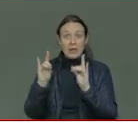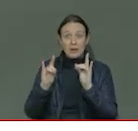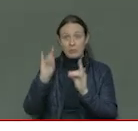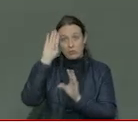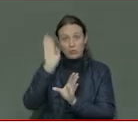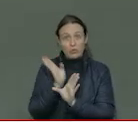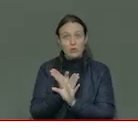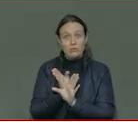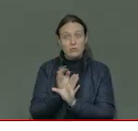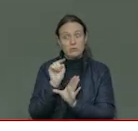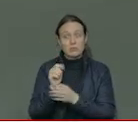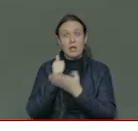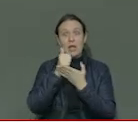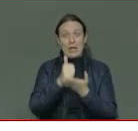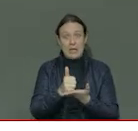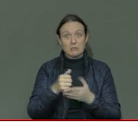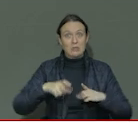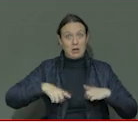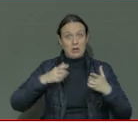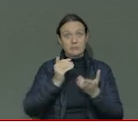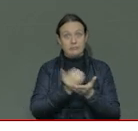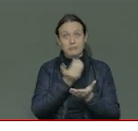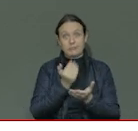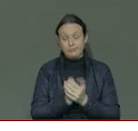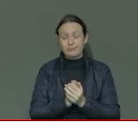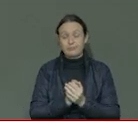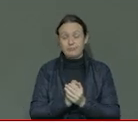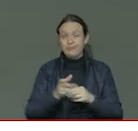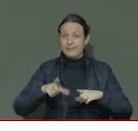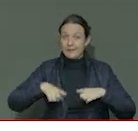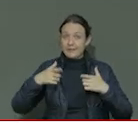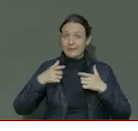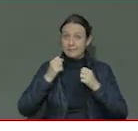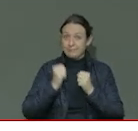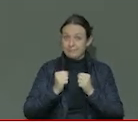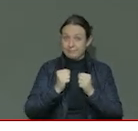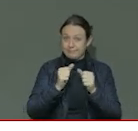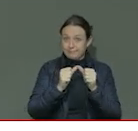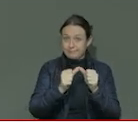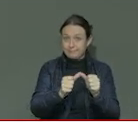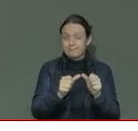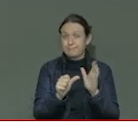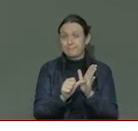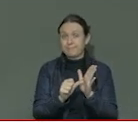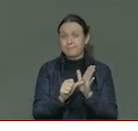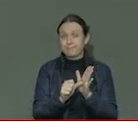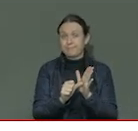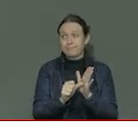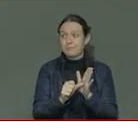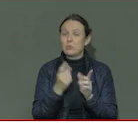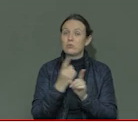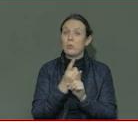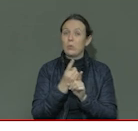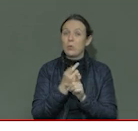is essential for his survival. We know that survival is an important theme. So every time we mention